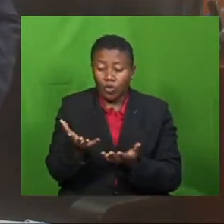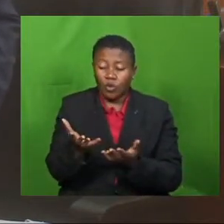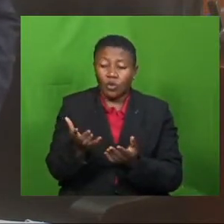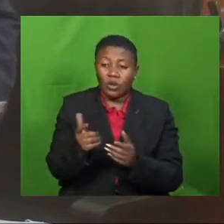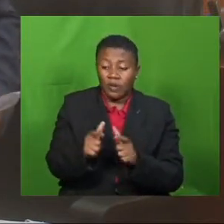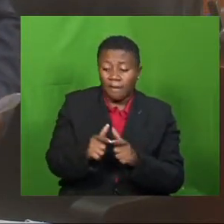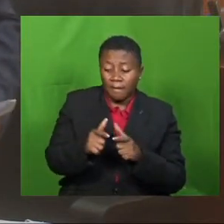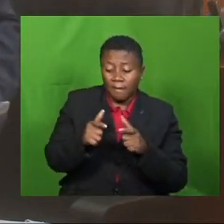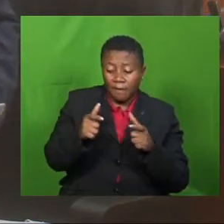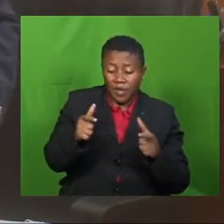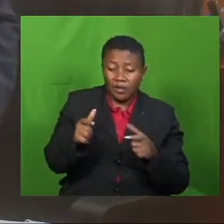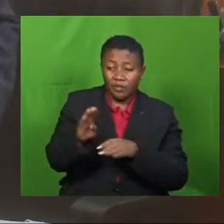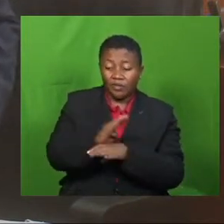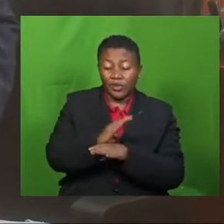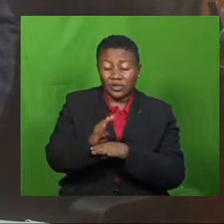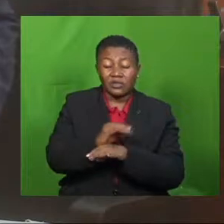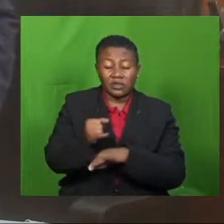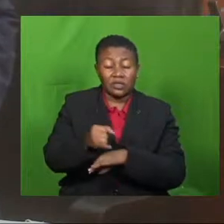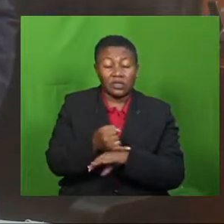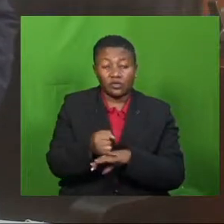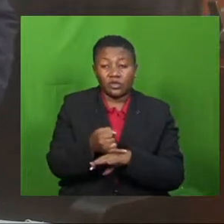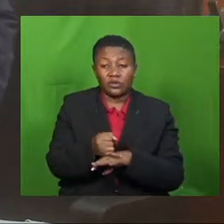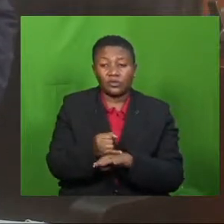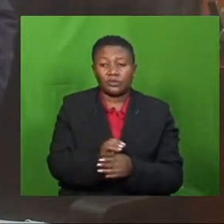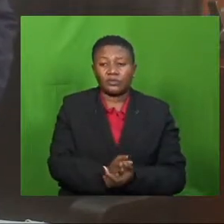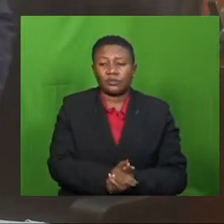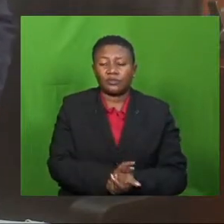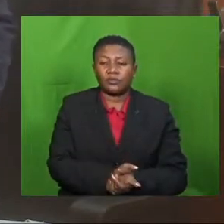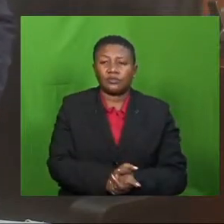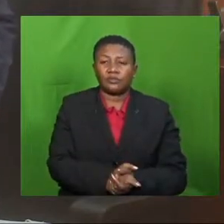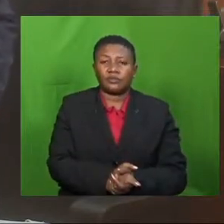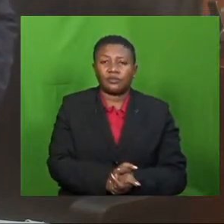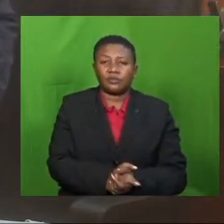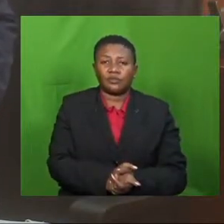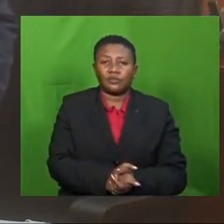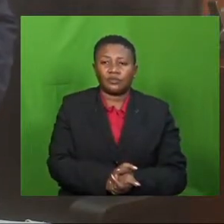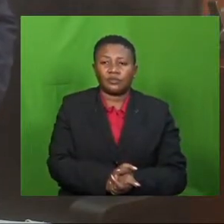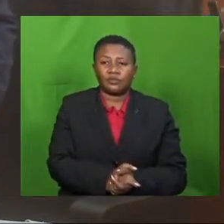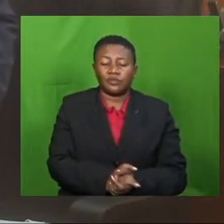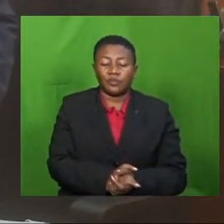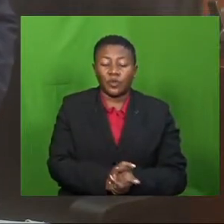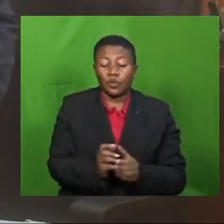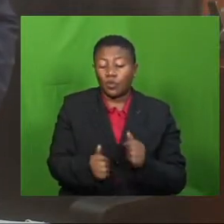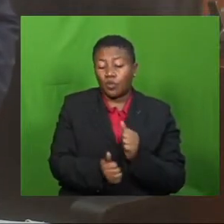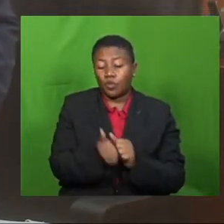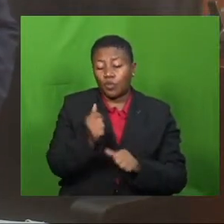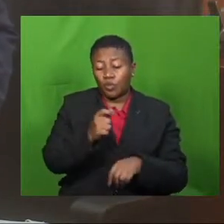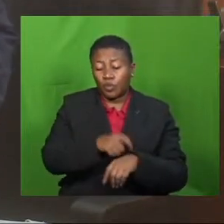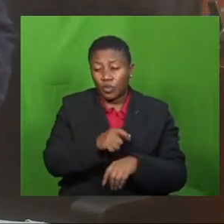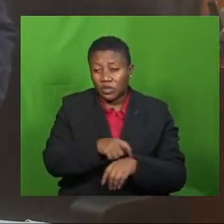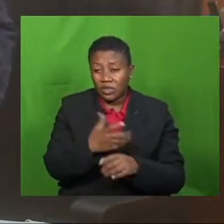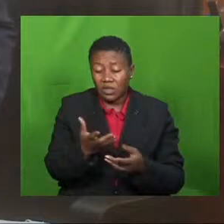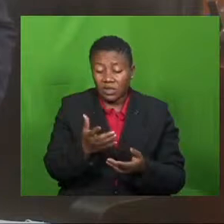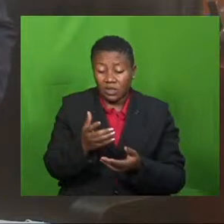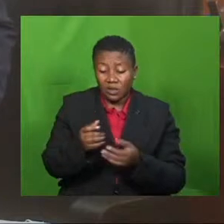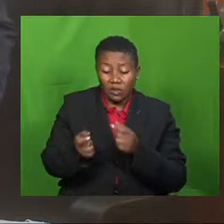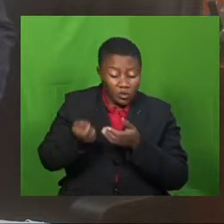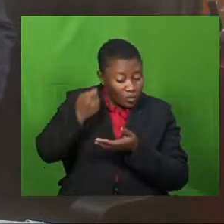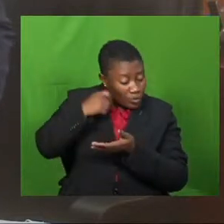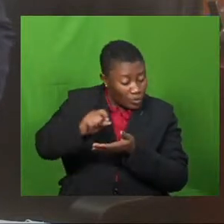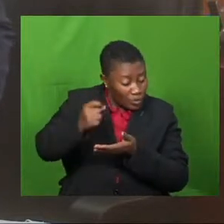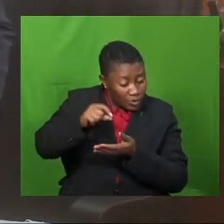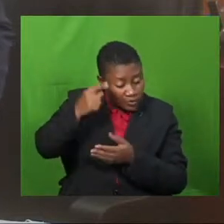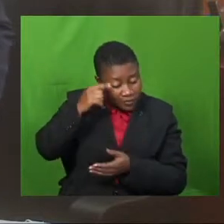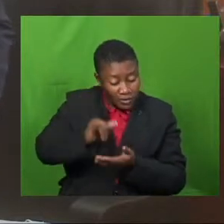from the opportunities that the location of the Secretariat of the African Continental Free